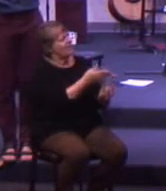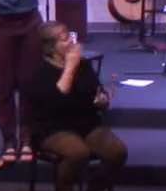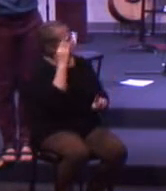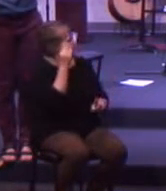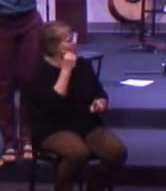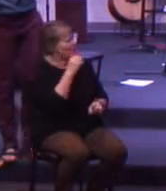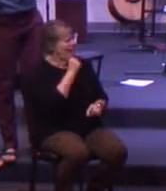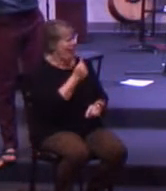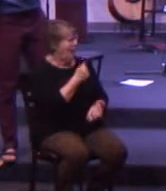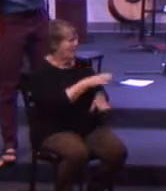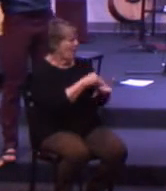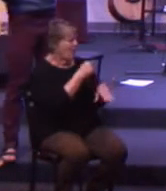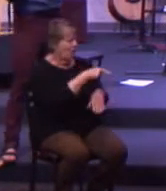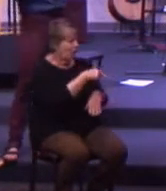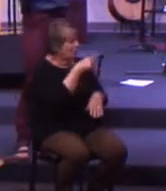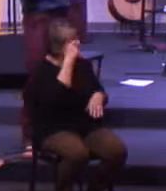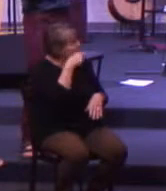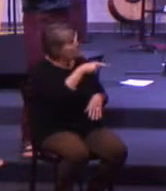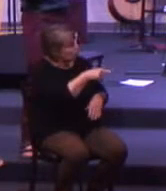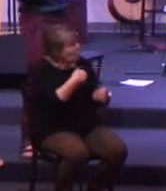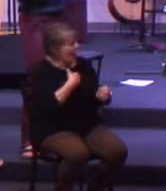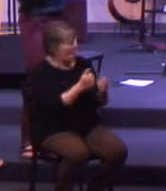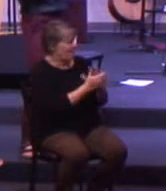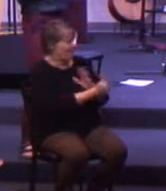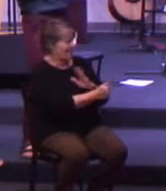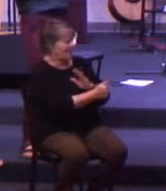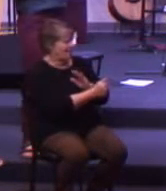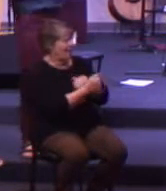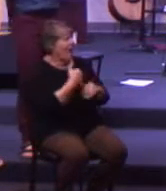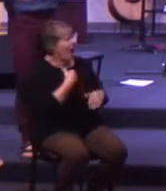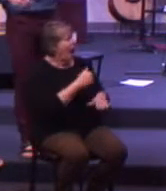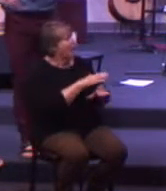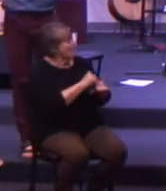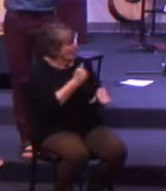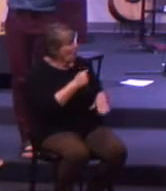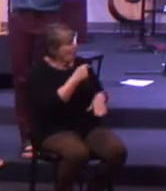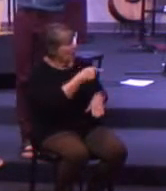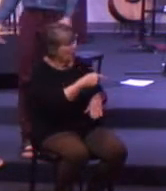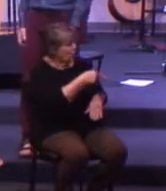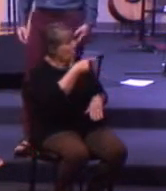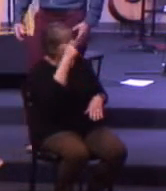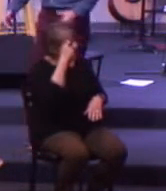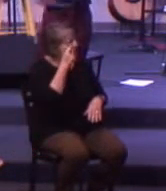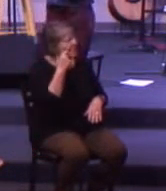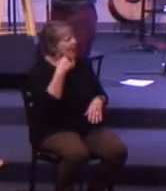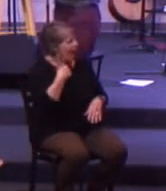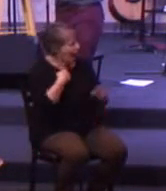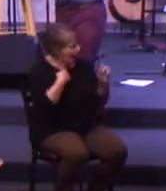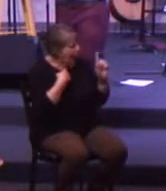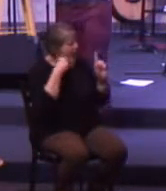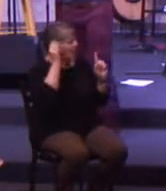because you're equipped. I'm calling you because I will equip you. So